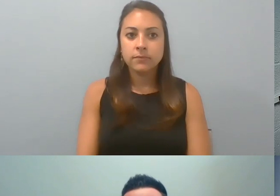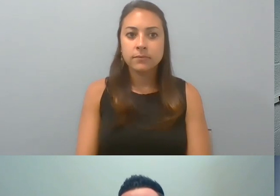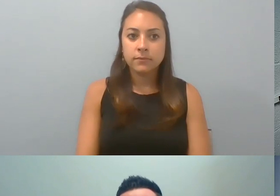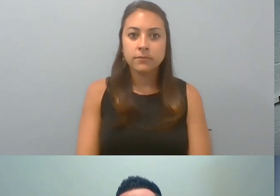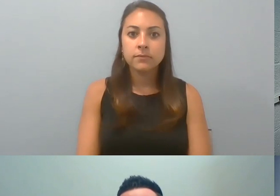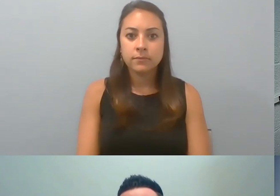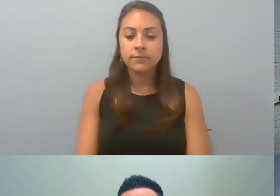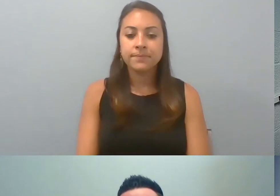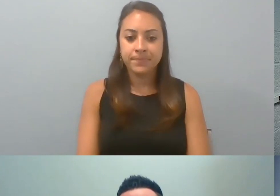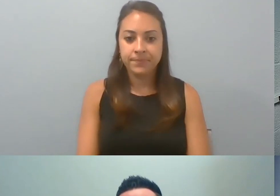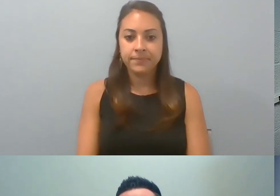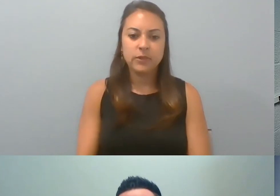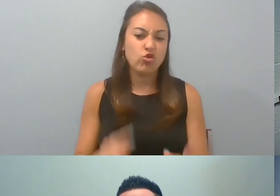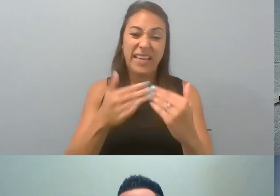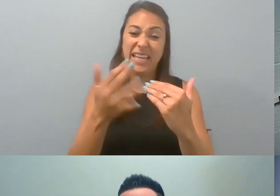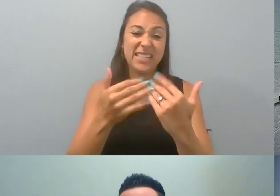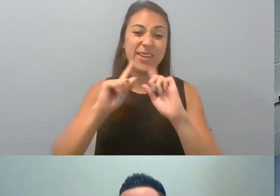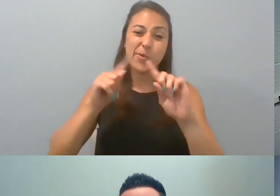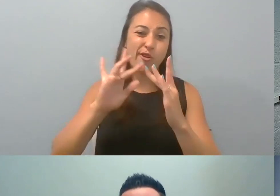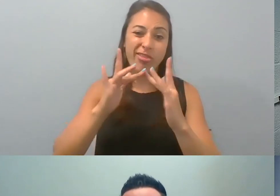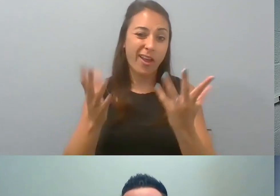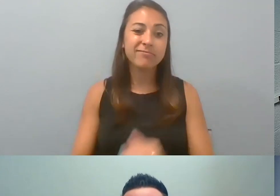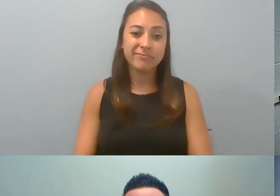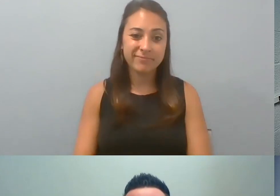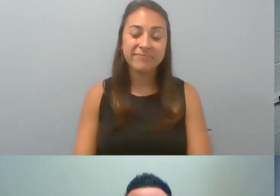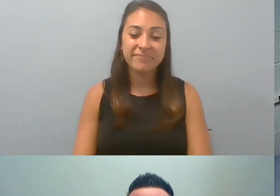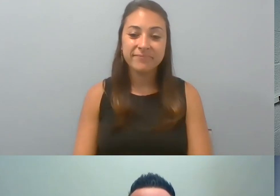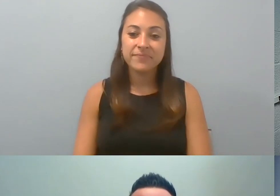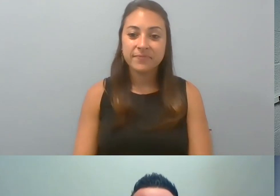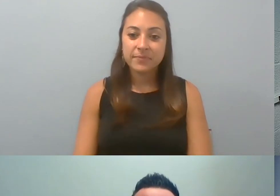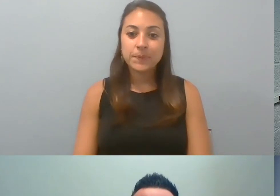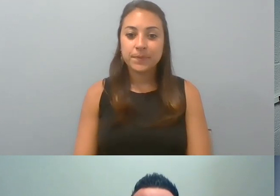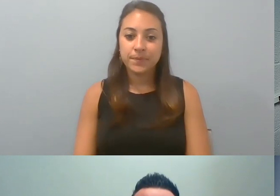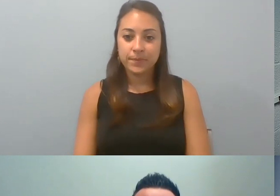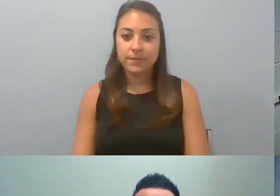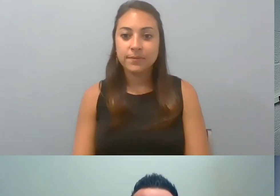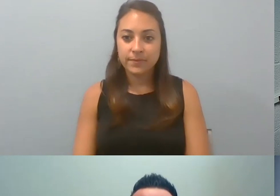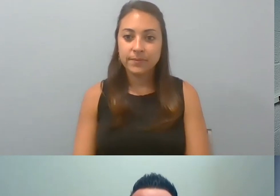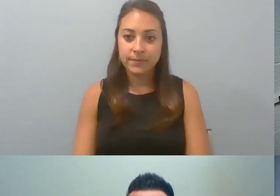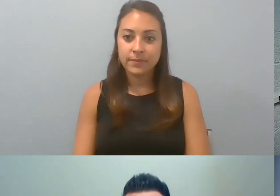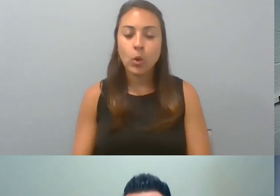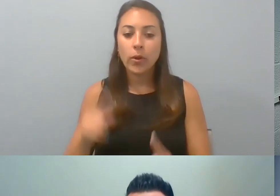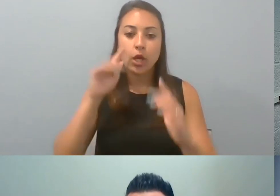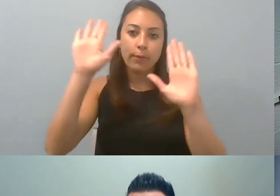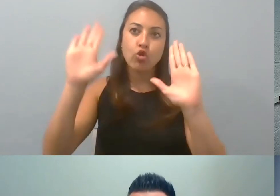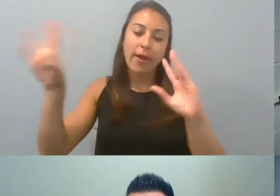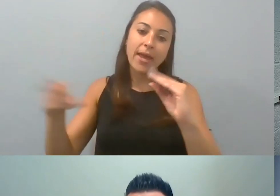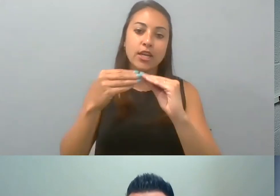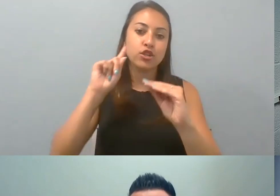of food, and they're on their way. So it's a pretty seamless, quick service, and we think it's going to be a great addition to our overall